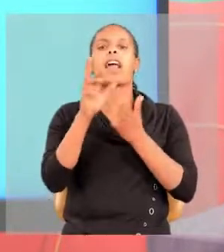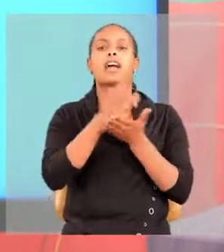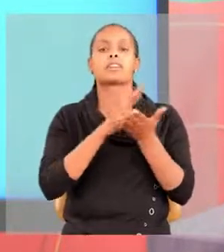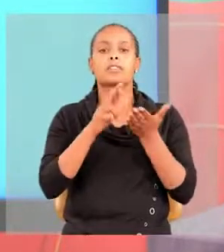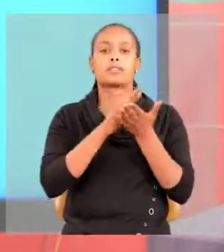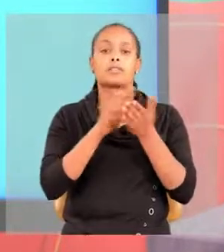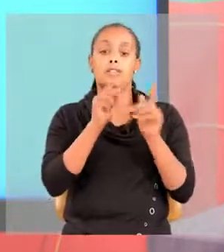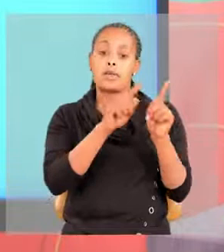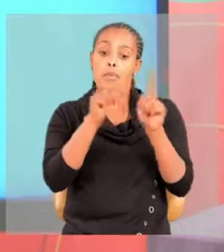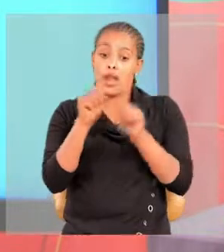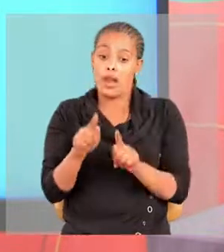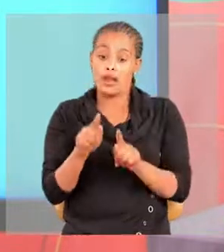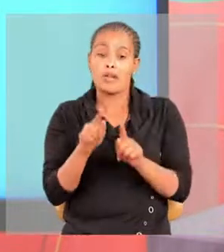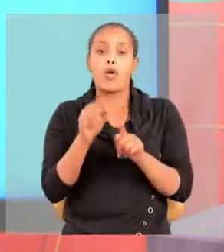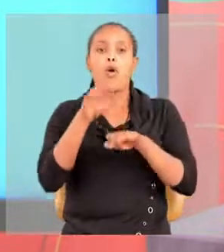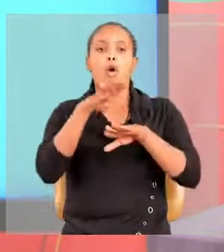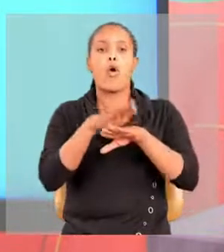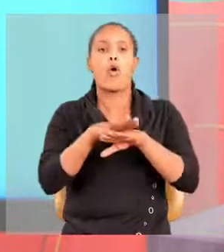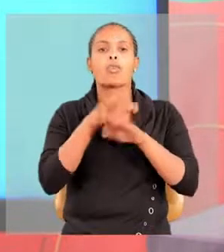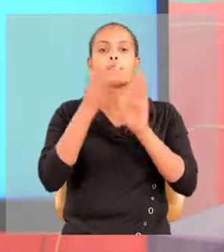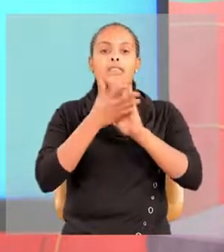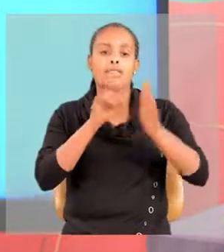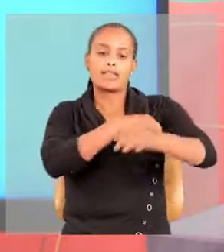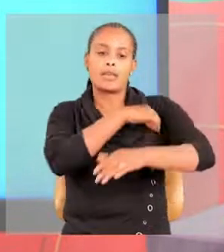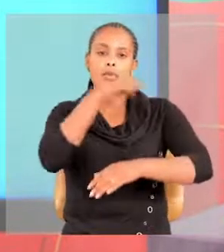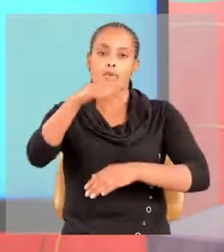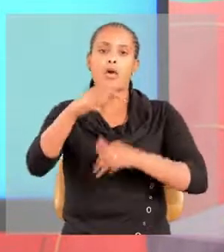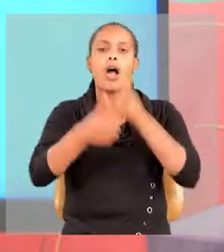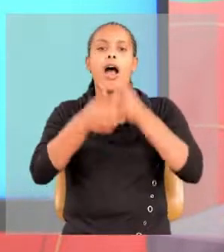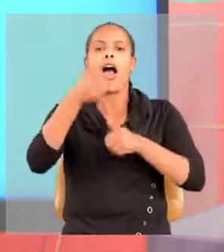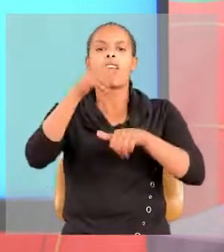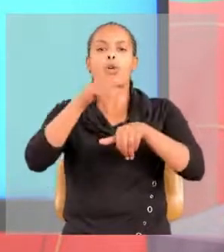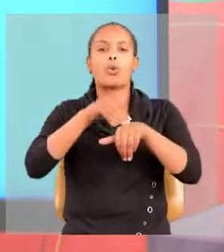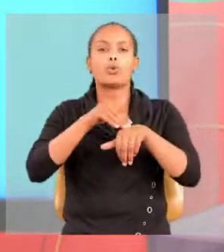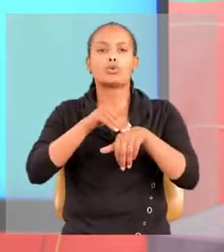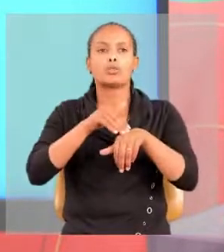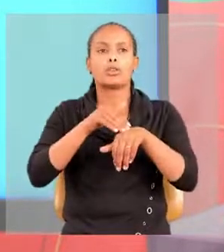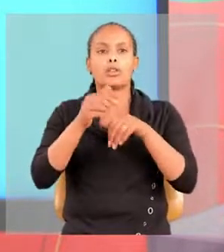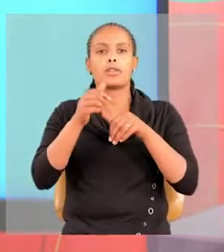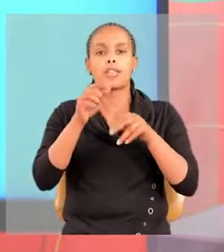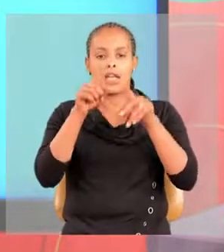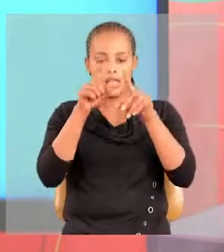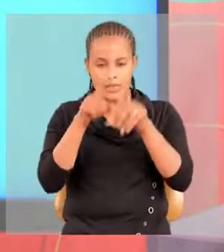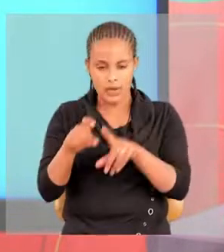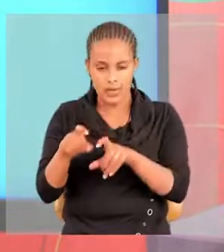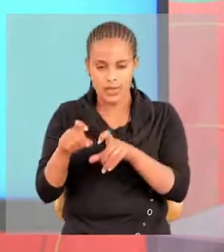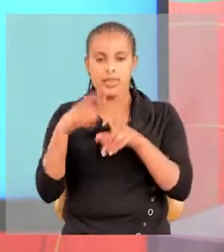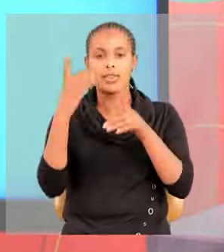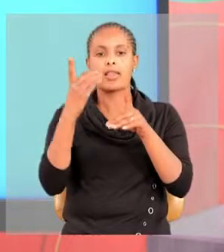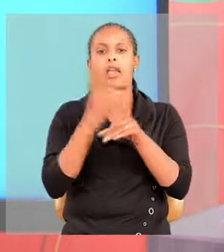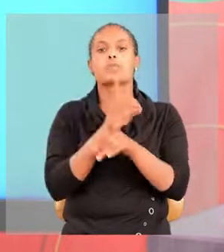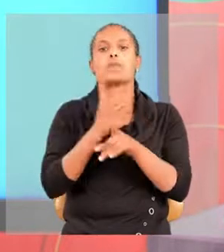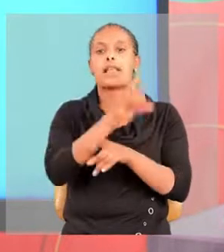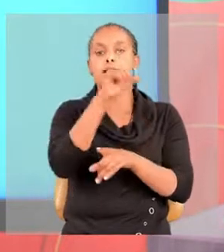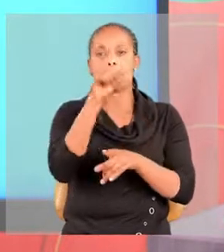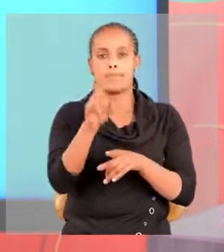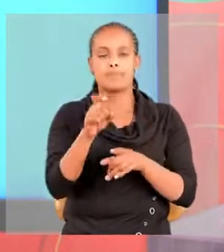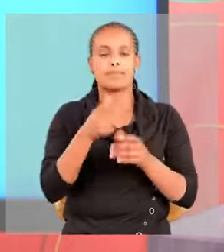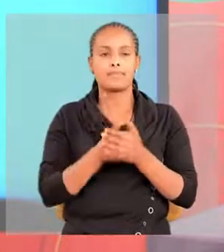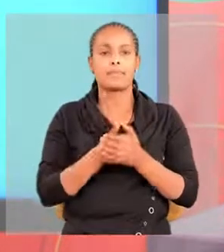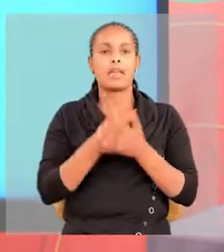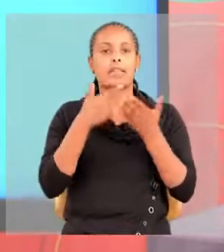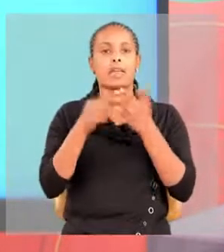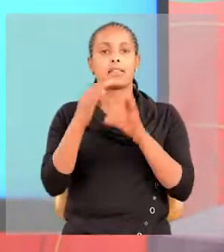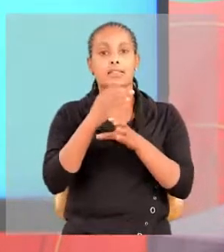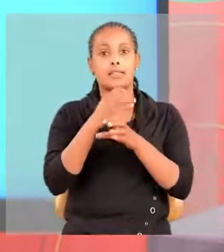reaction depends on the temperature at which the experiment takes place. Take